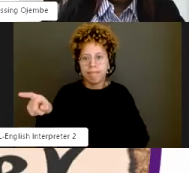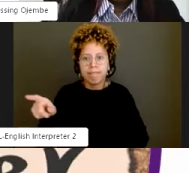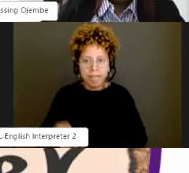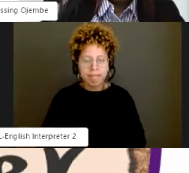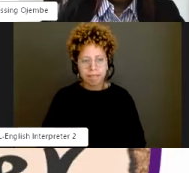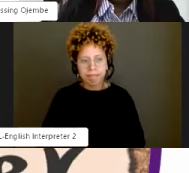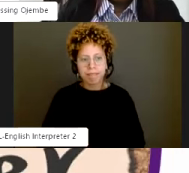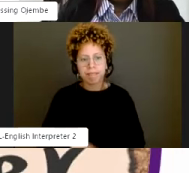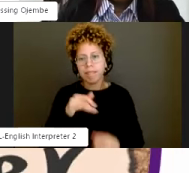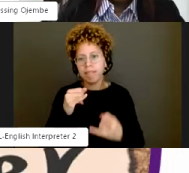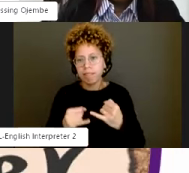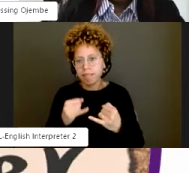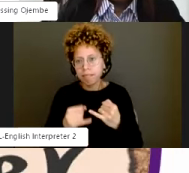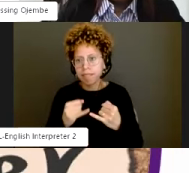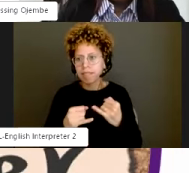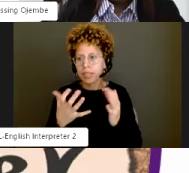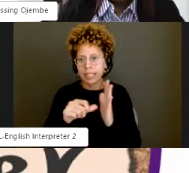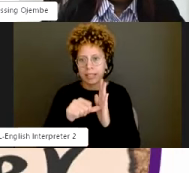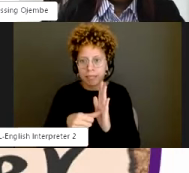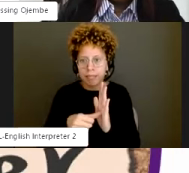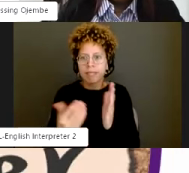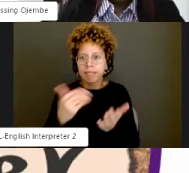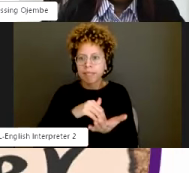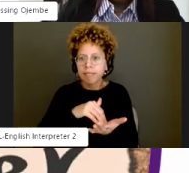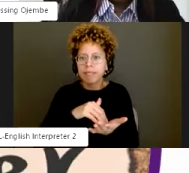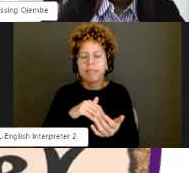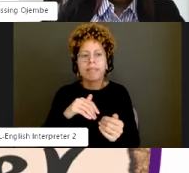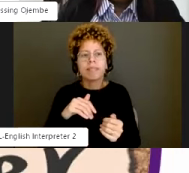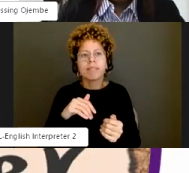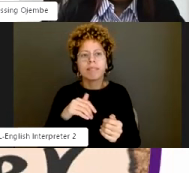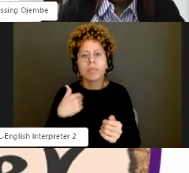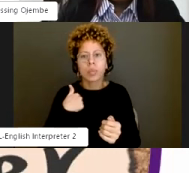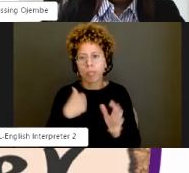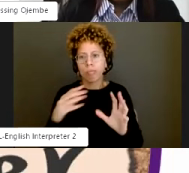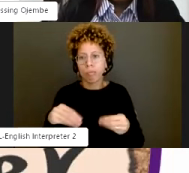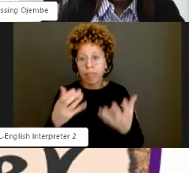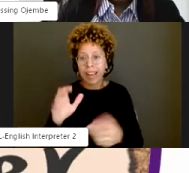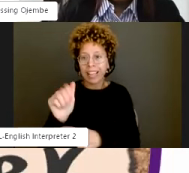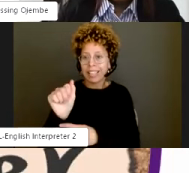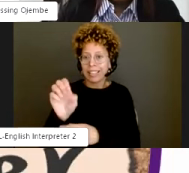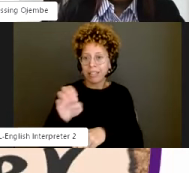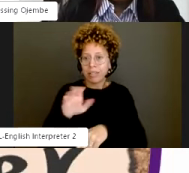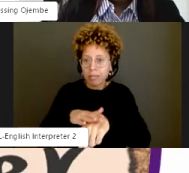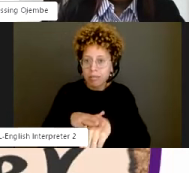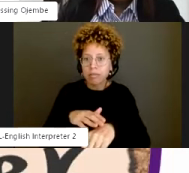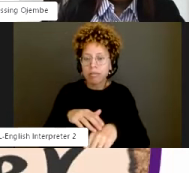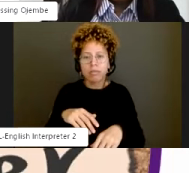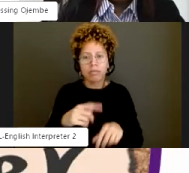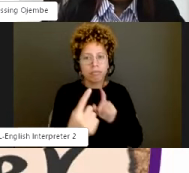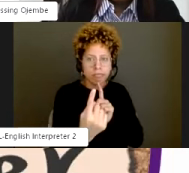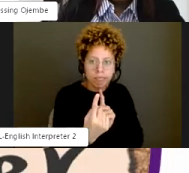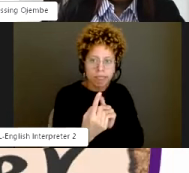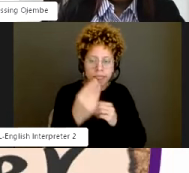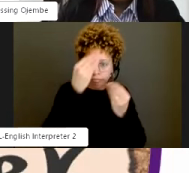And just lastly, just wanted to reiterate in terms of assistance, we do provide case consultations, providing information and referral.